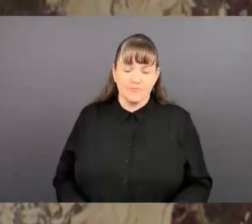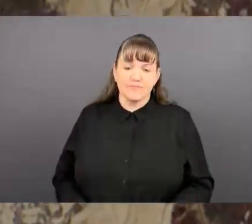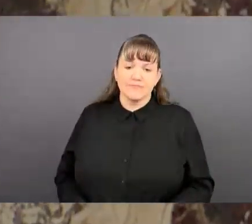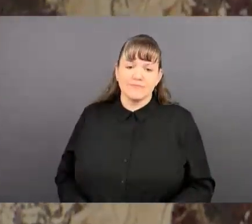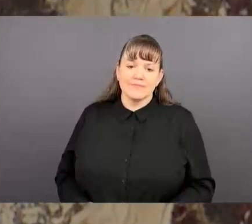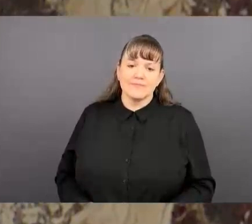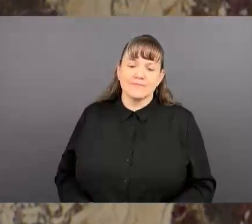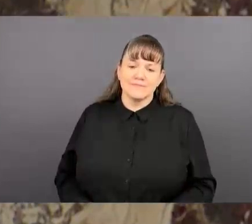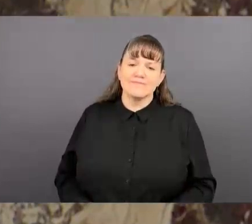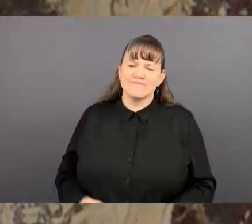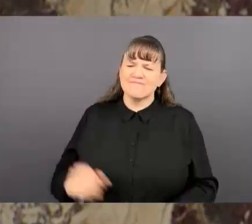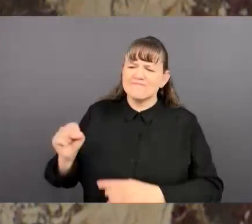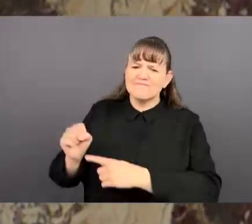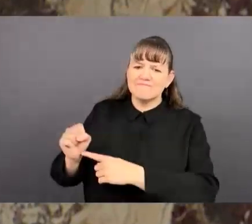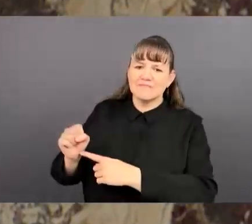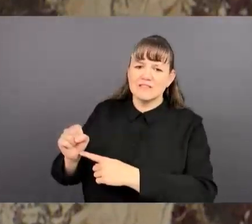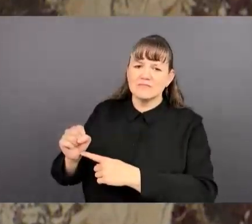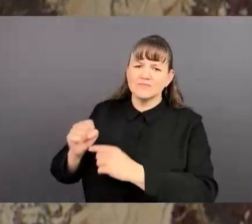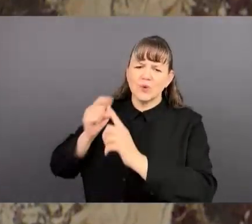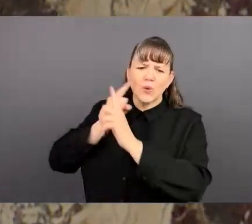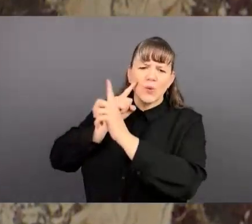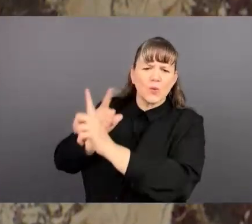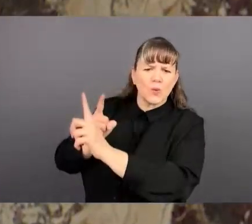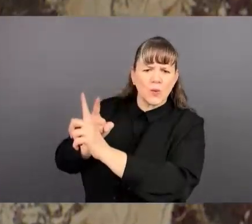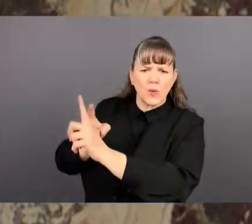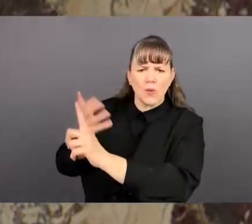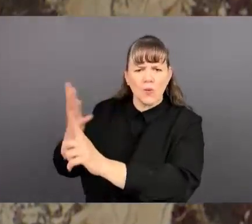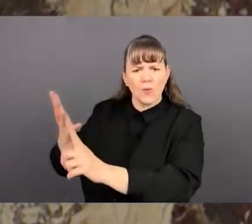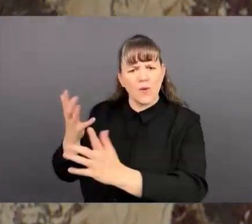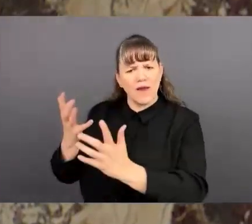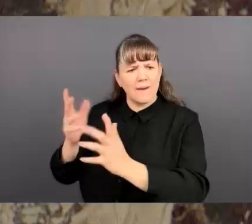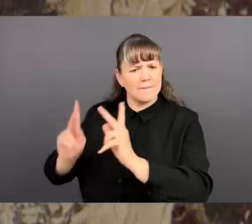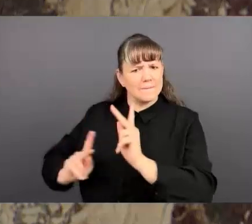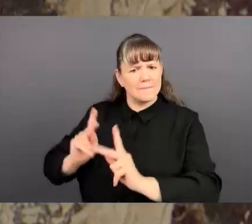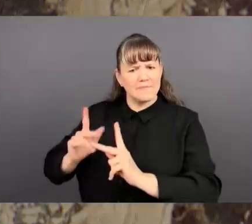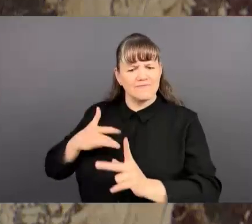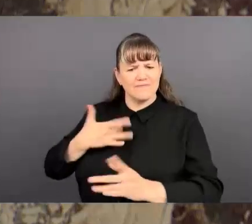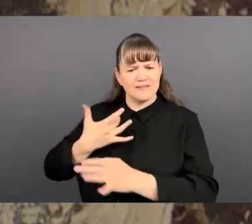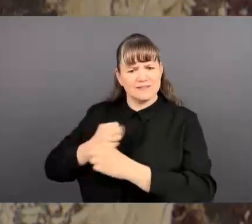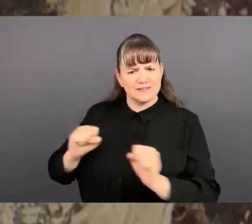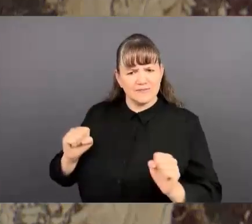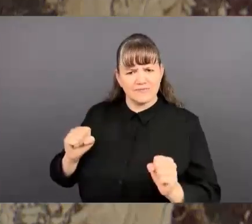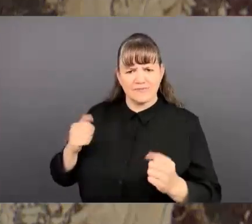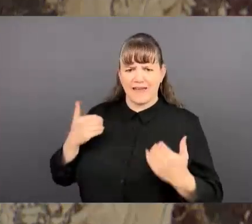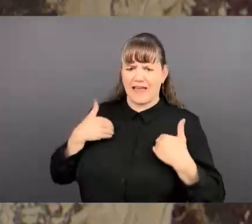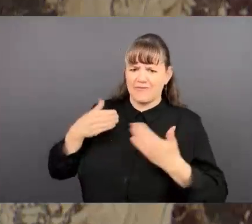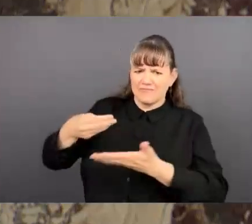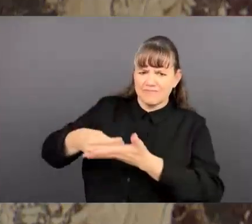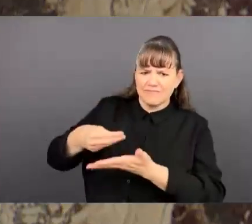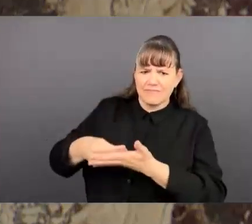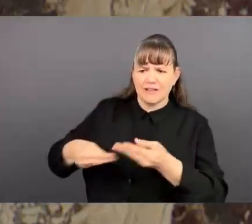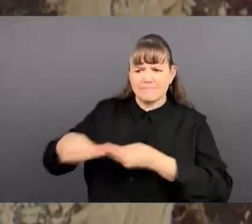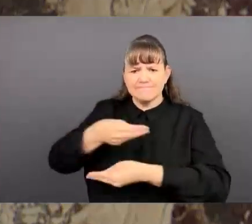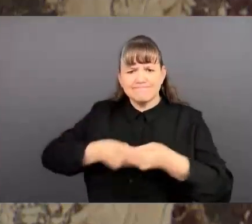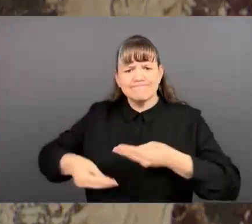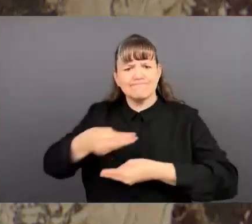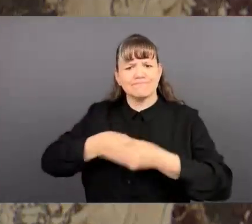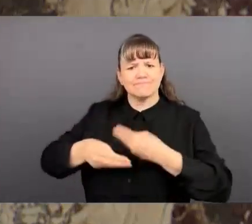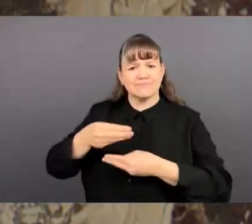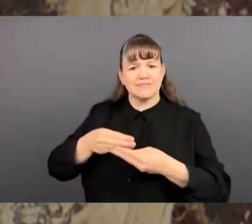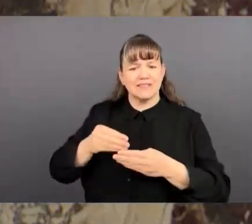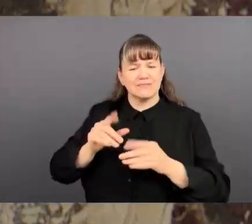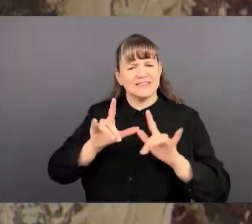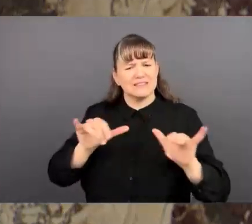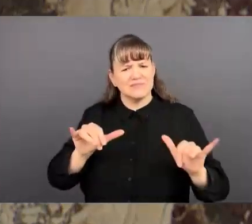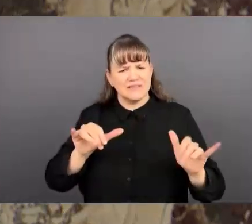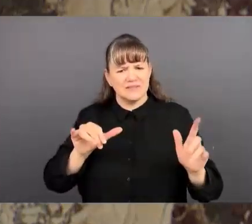part in the calls for power and gain energy independence. Net metering programs allow individuals to generate their own renewable electricity